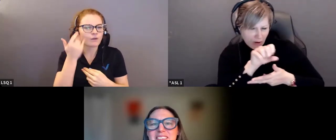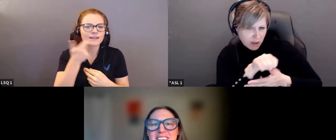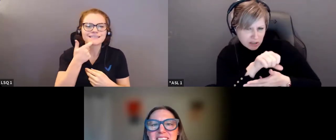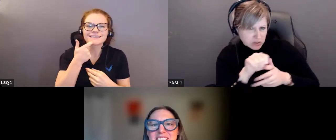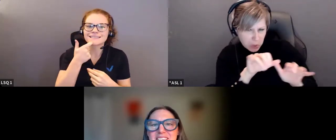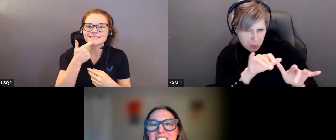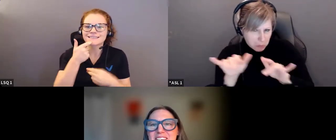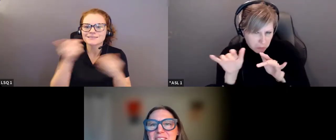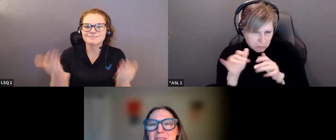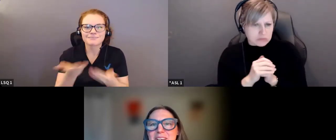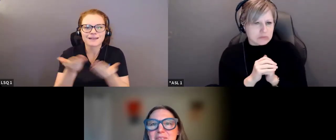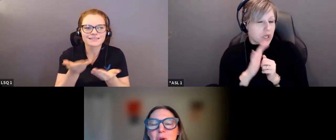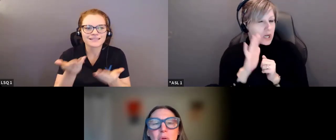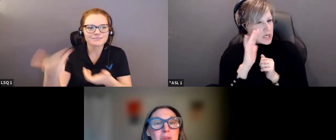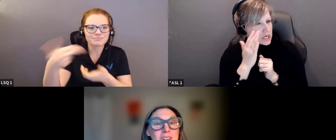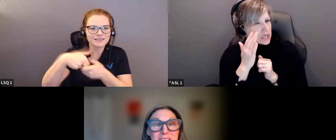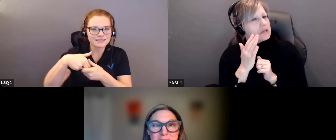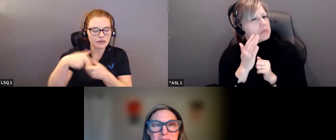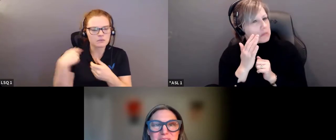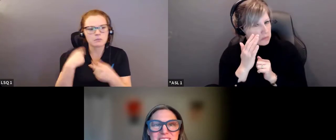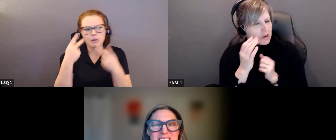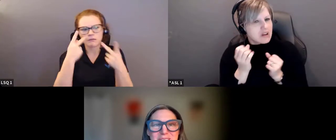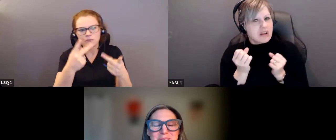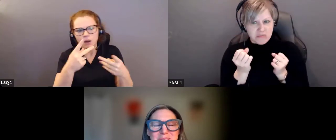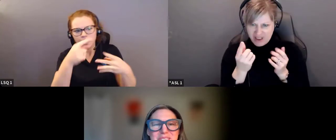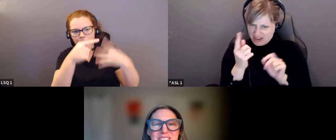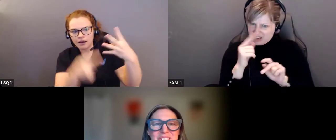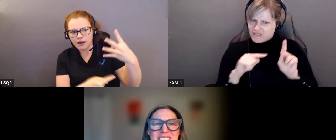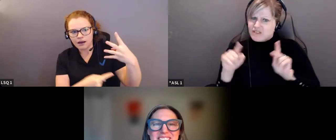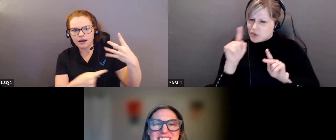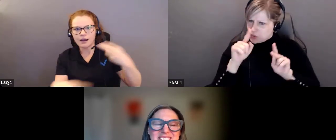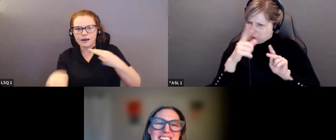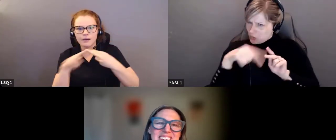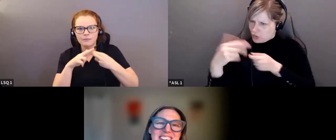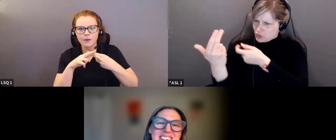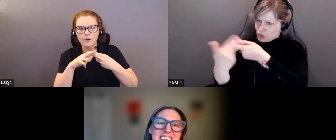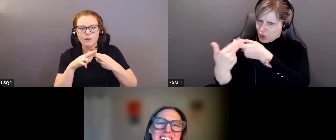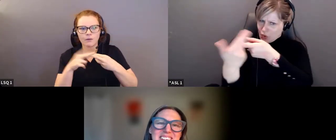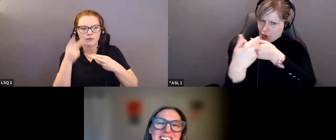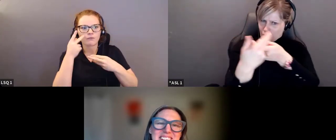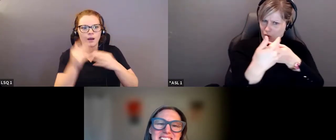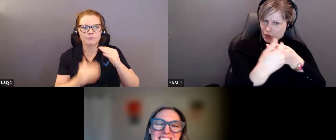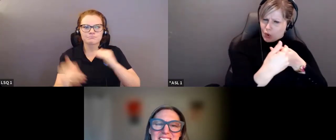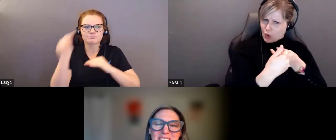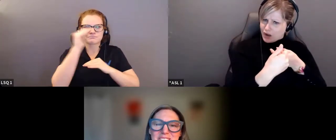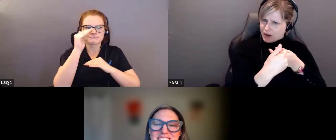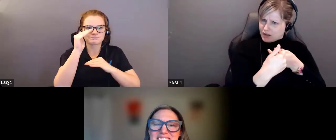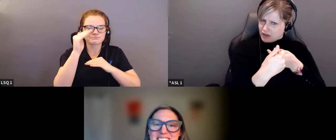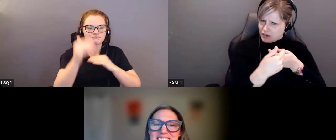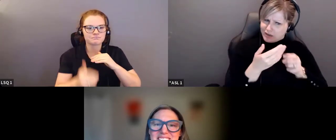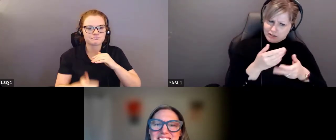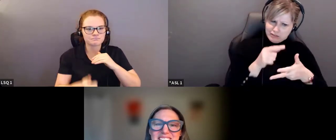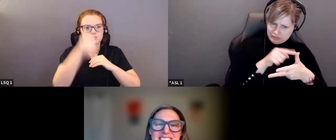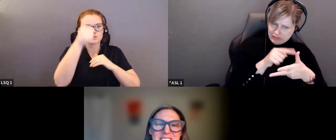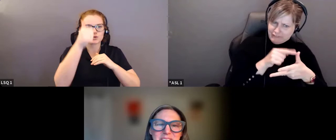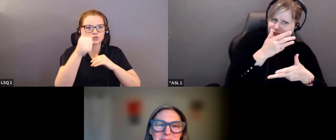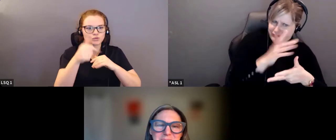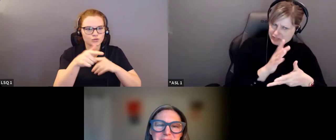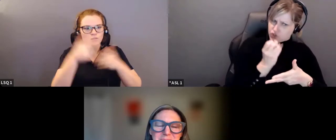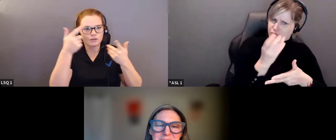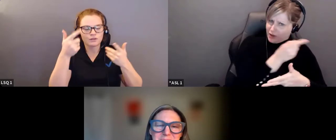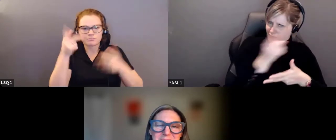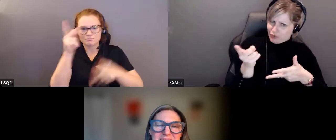what we can see here, we have a whole lot of folks who joined us in the Jan 13